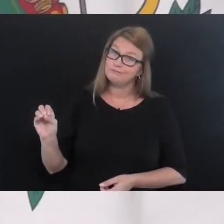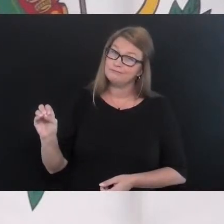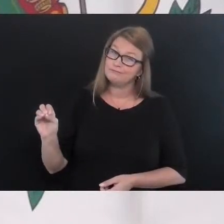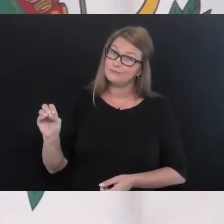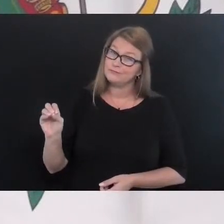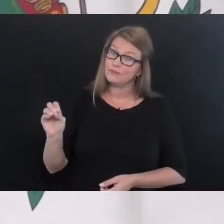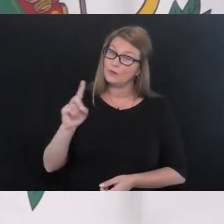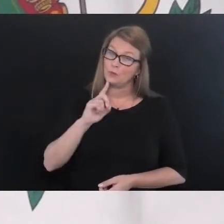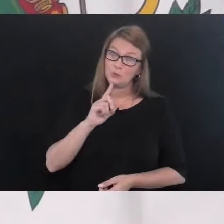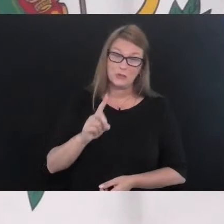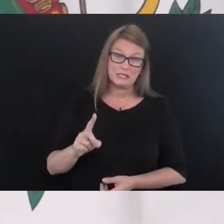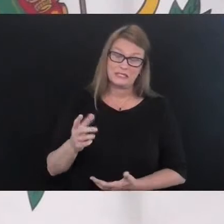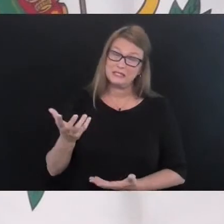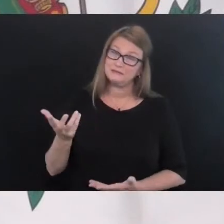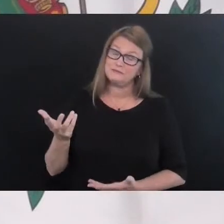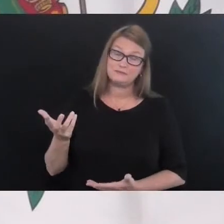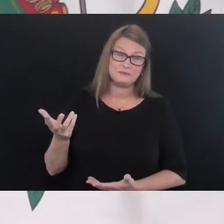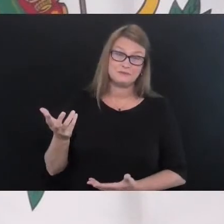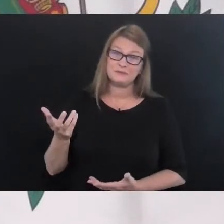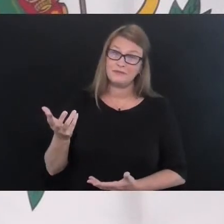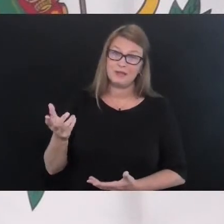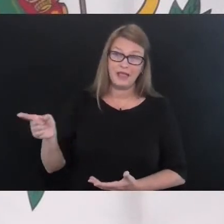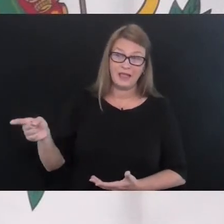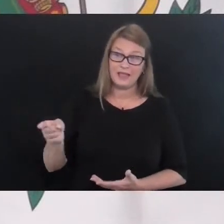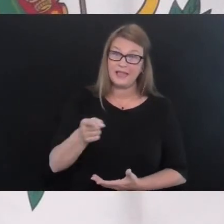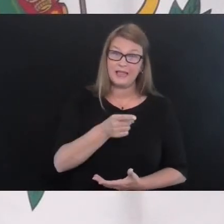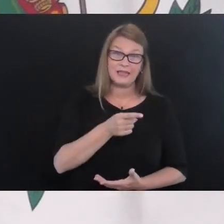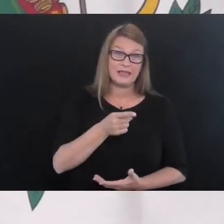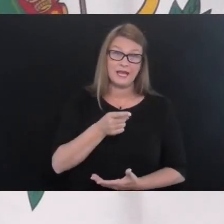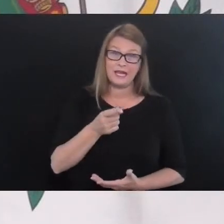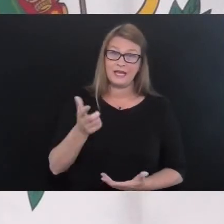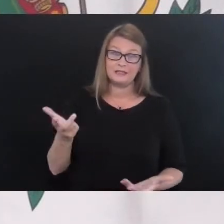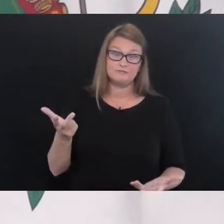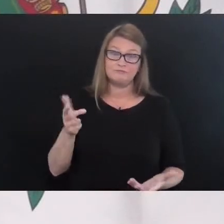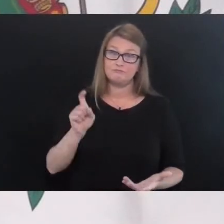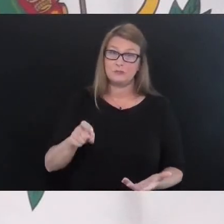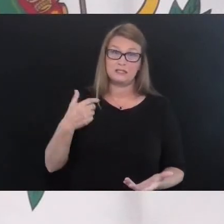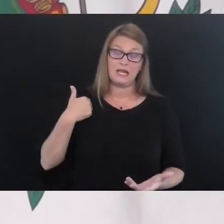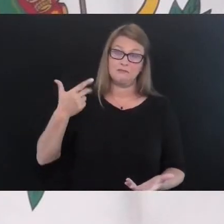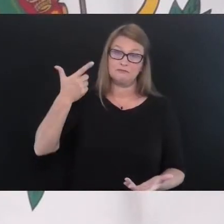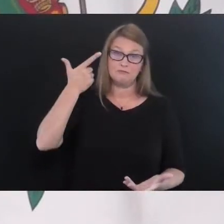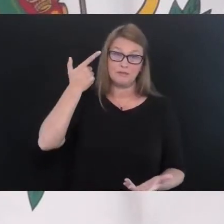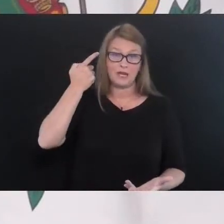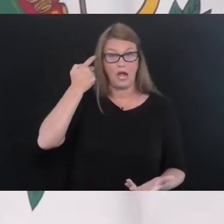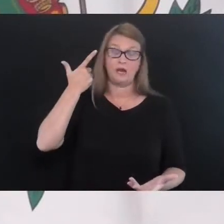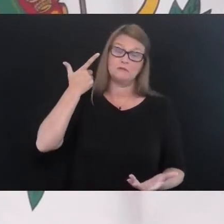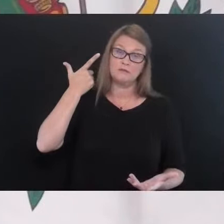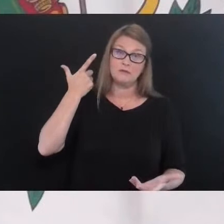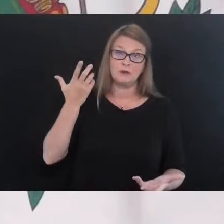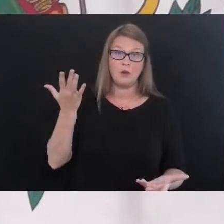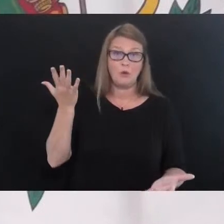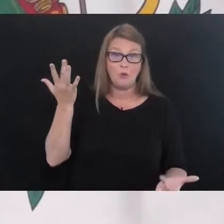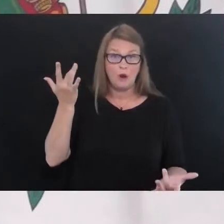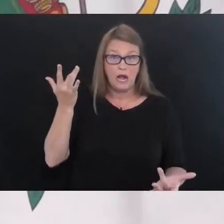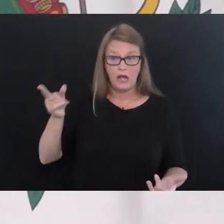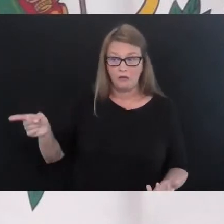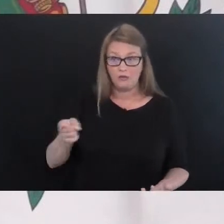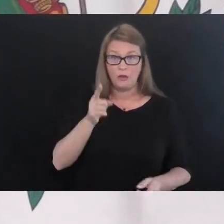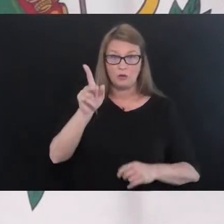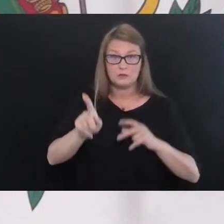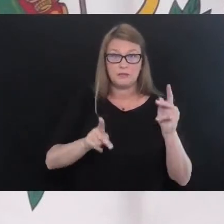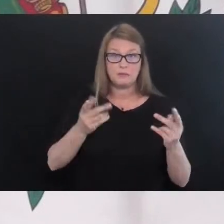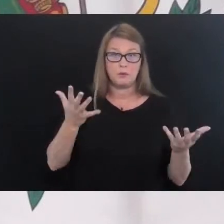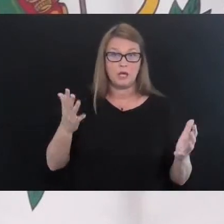Honest to Pete, they might as well cock a gun right at their head. Those people, we know without